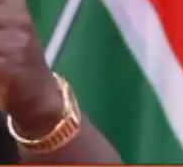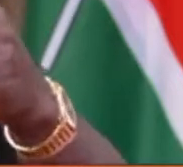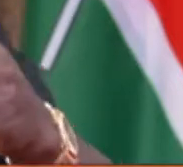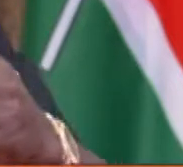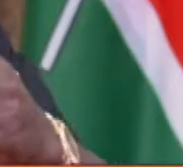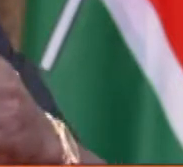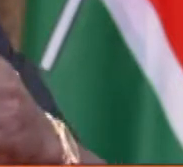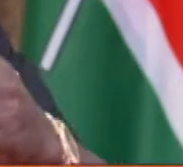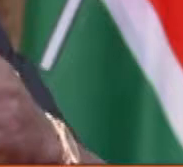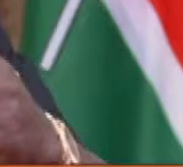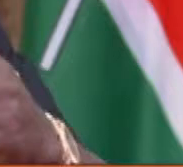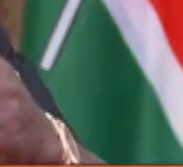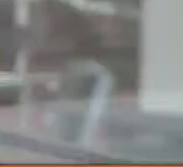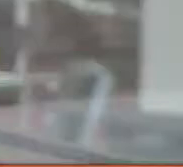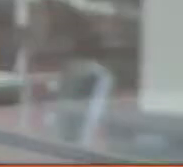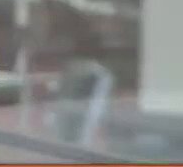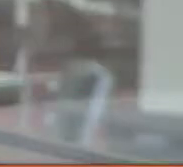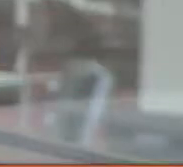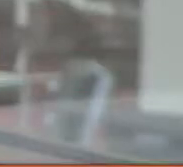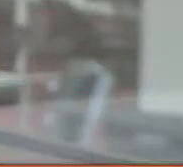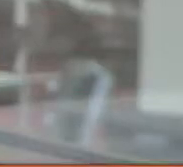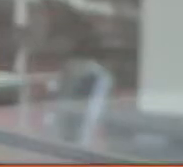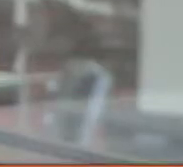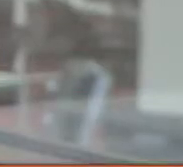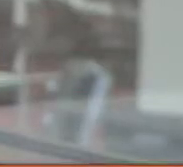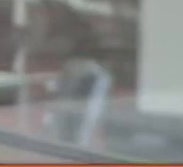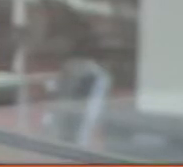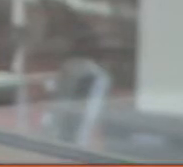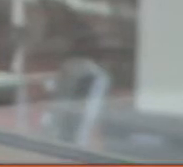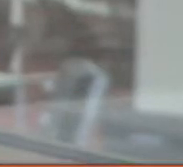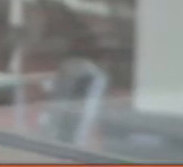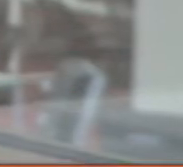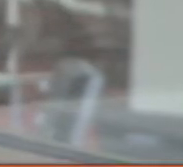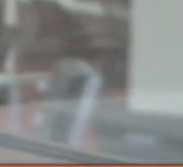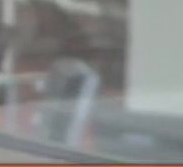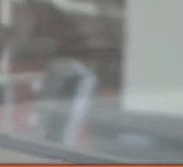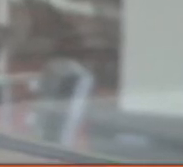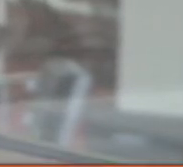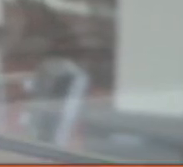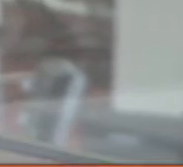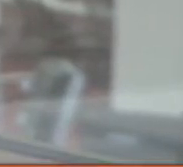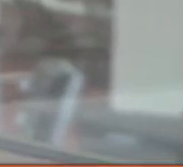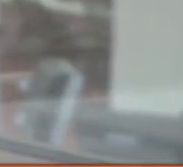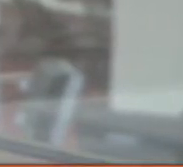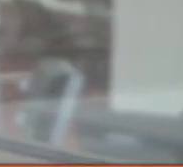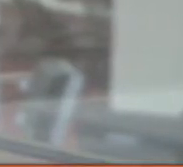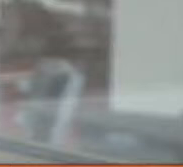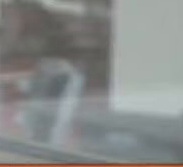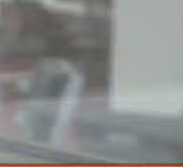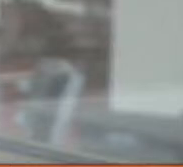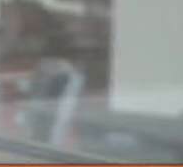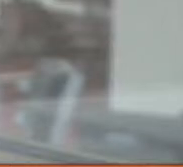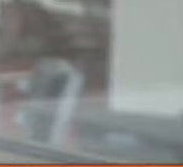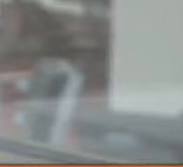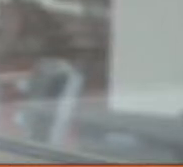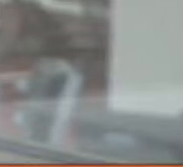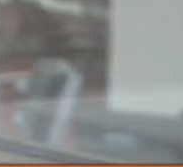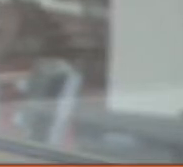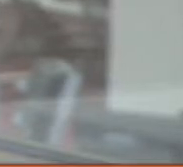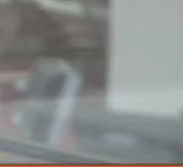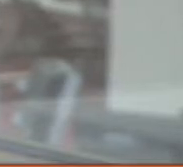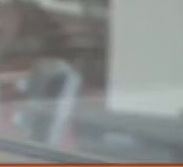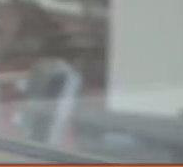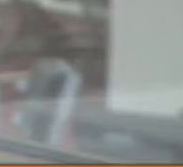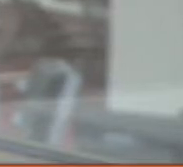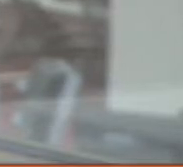go into debt. Just an excerpt of what he had to say on debt distress and how the country is managing with that.